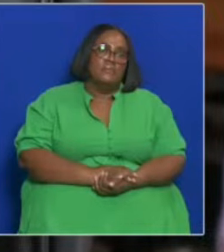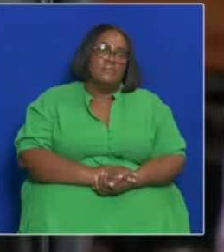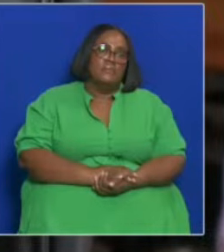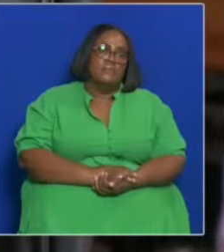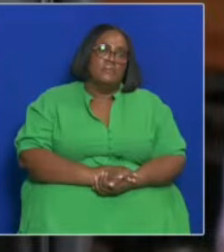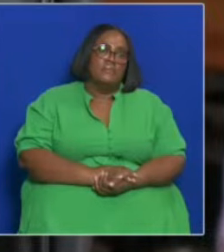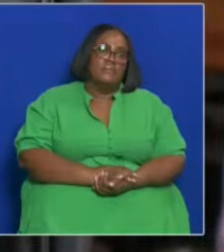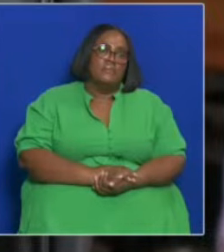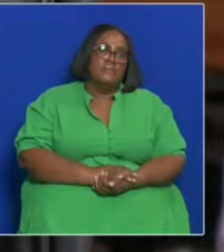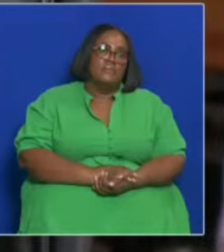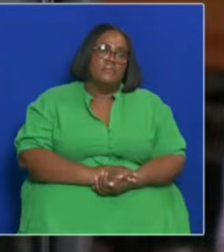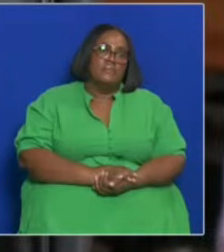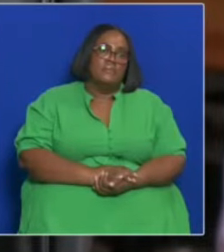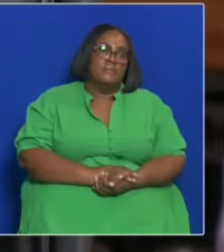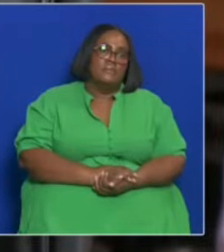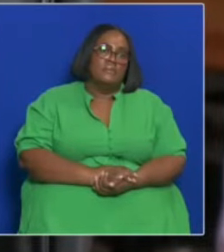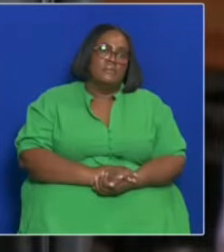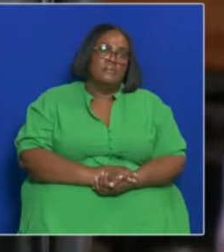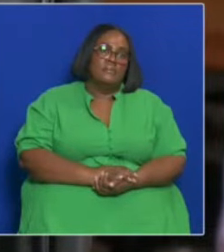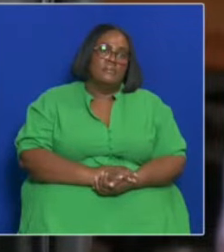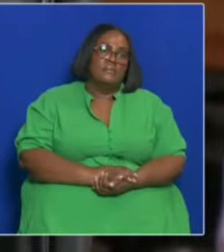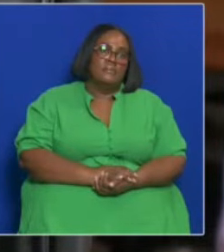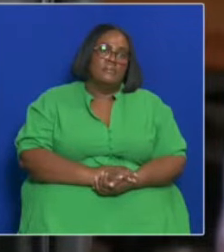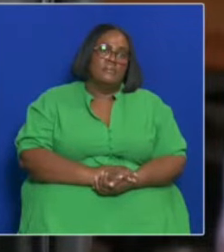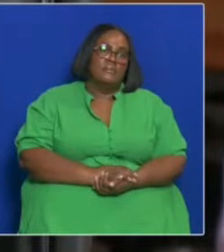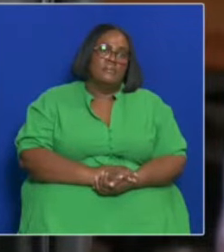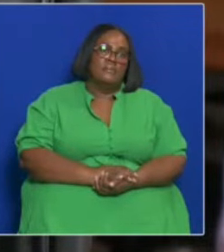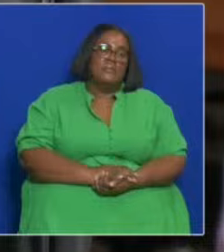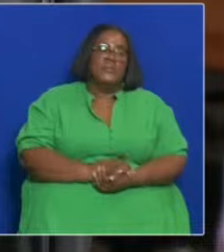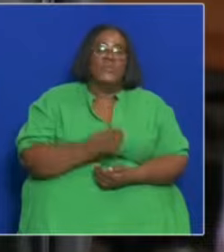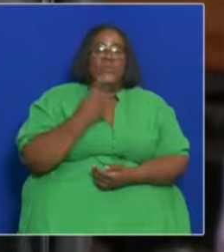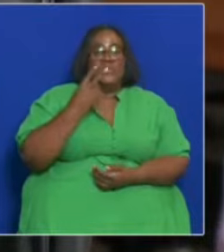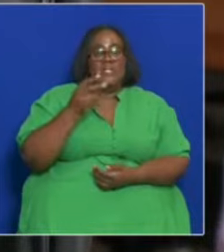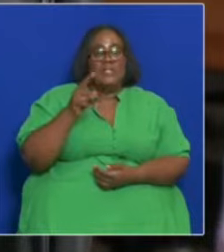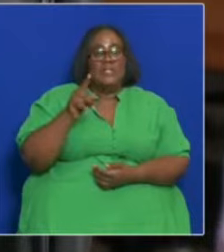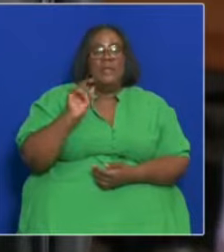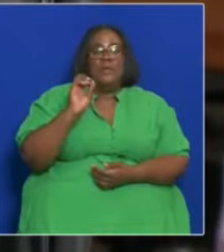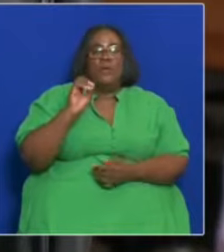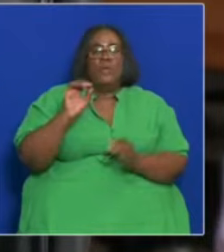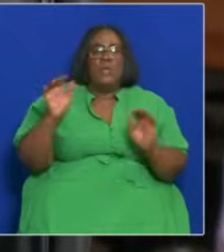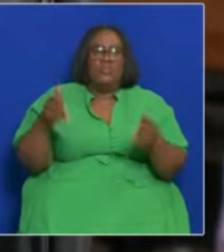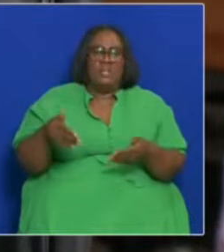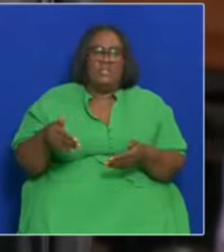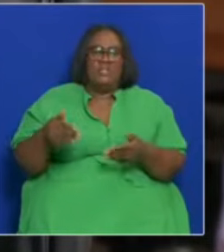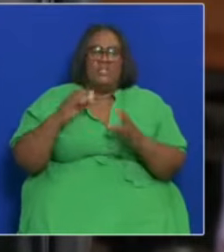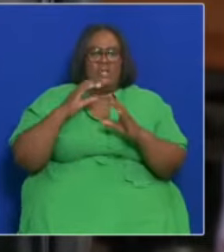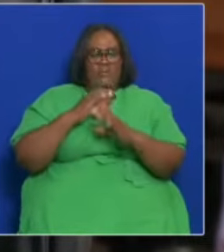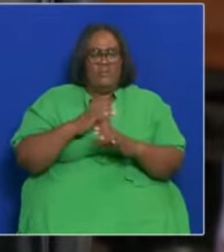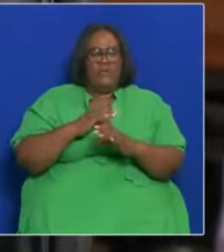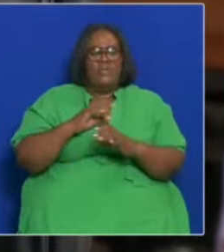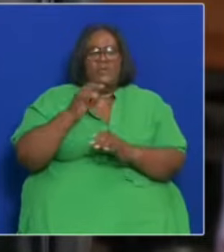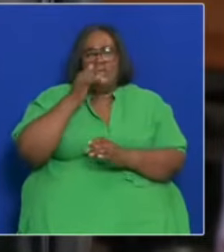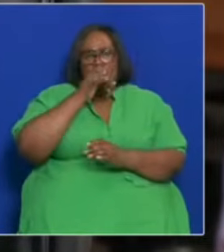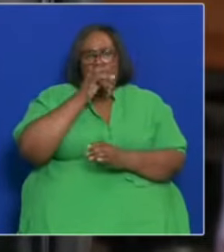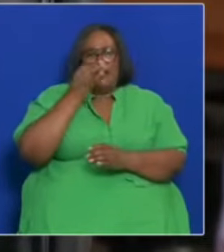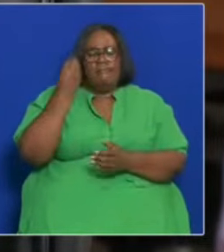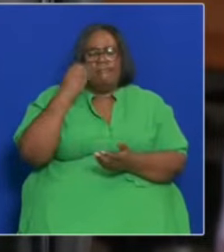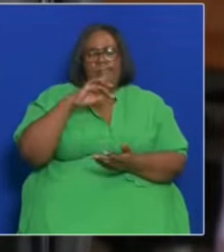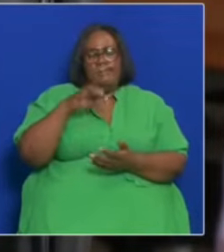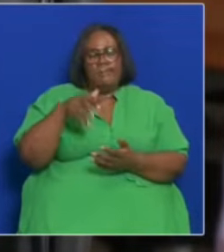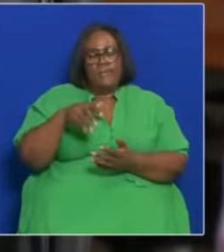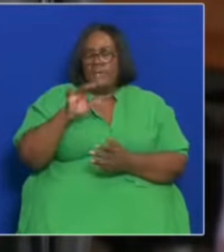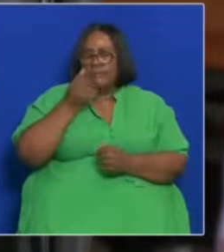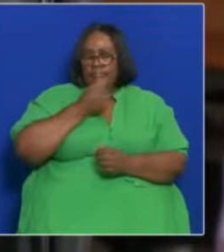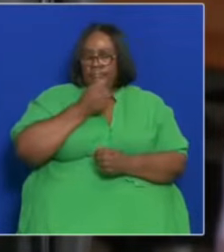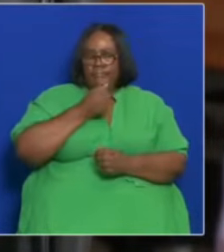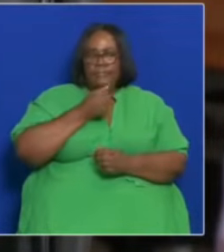You'll see there's an introduction that deals with crime intelligence. My apologies, it starts with the cover page